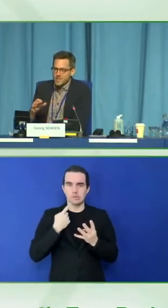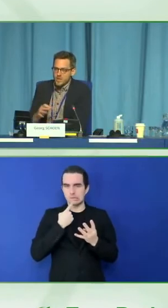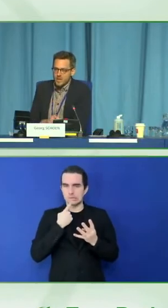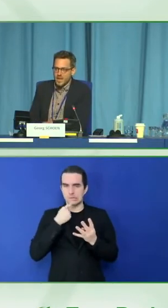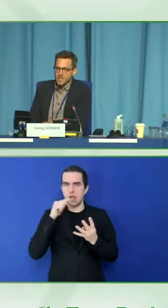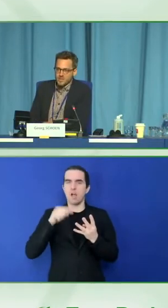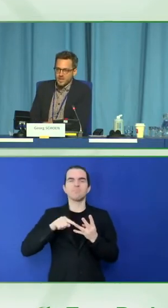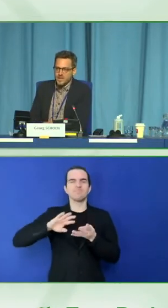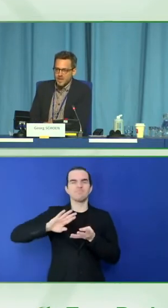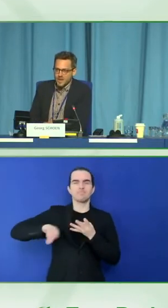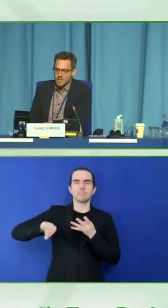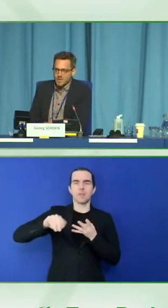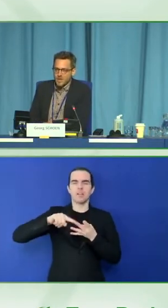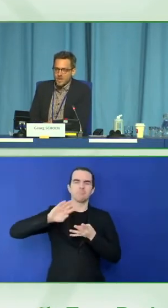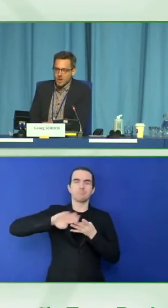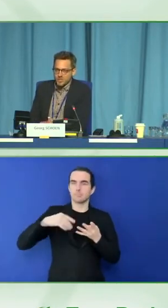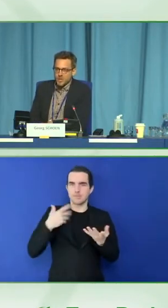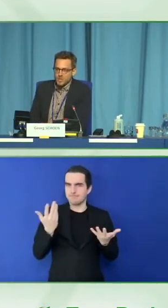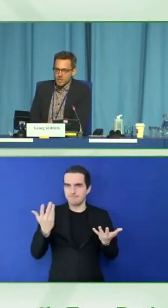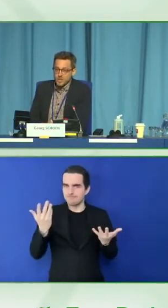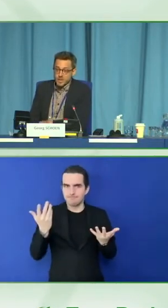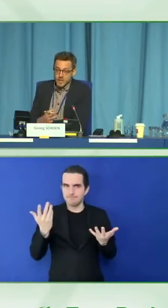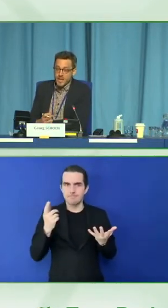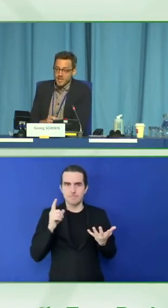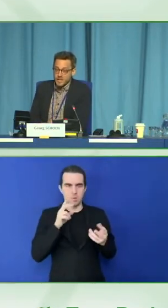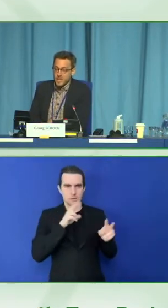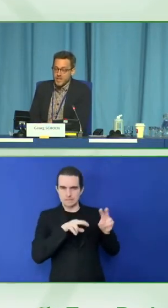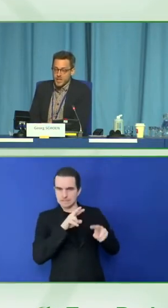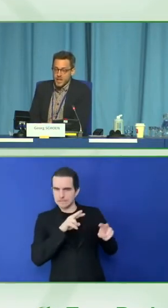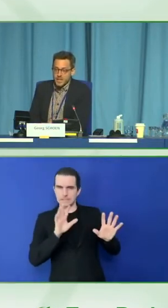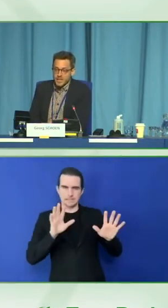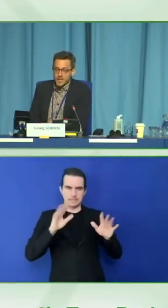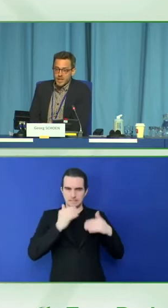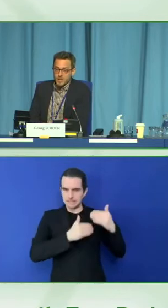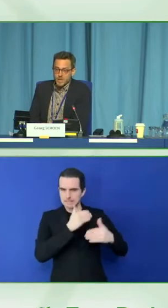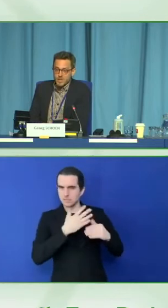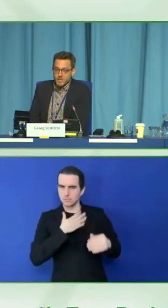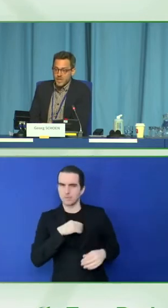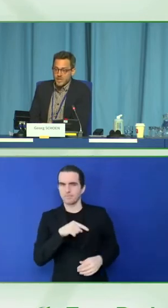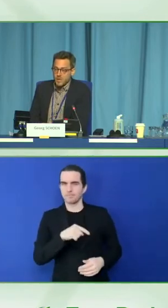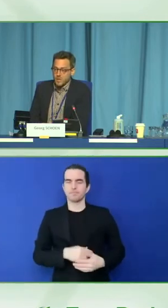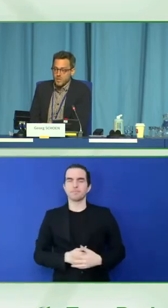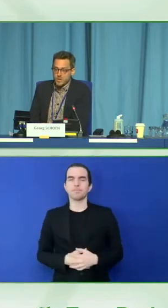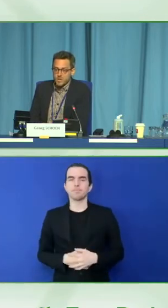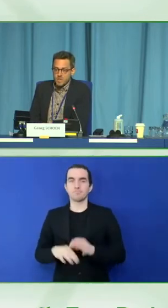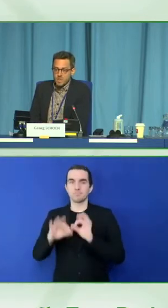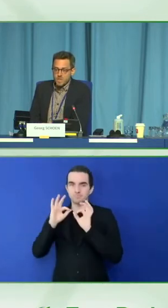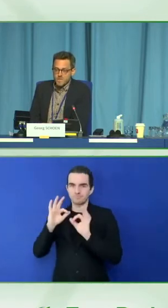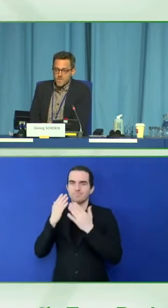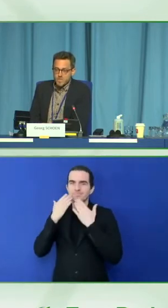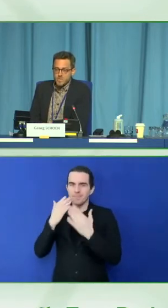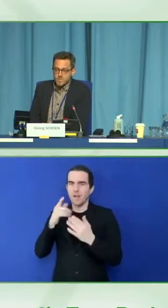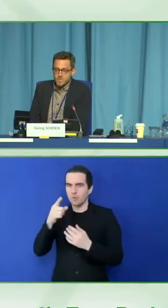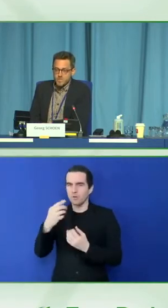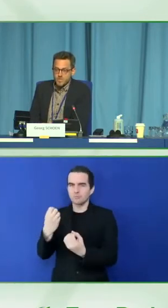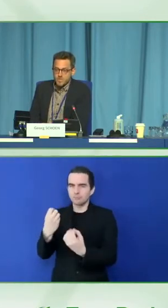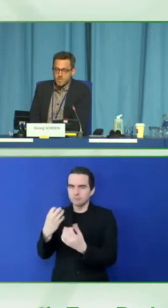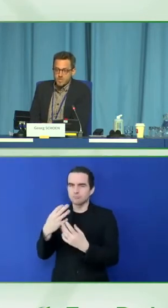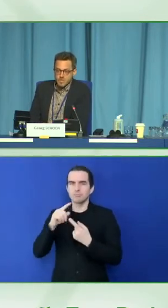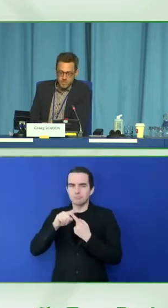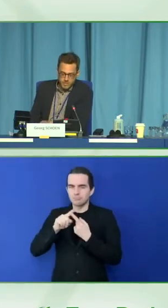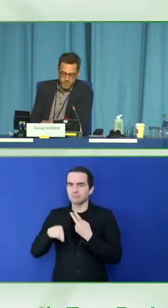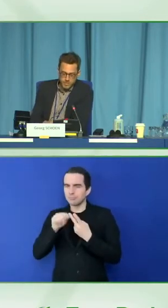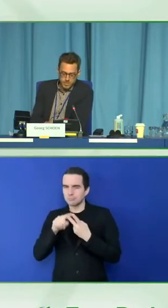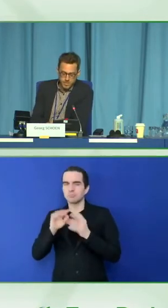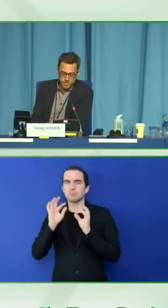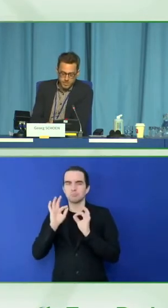the mainstreaming aspect of the opportunity and the challenge ahead. Meera would like to contribute. Yes,